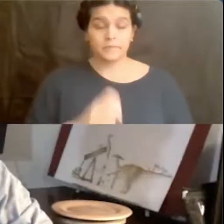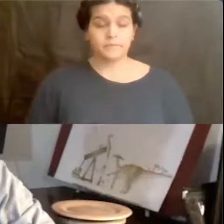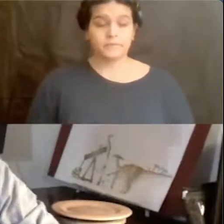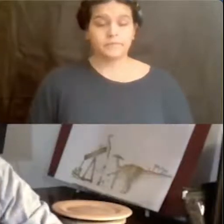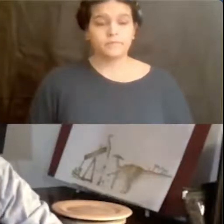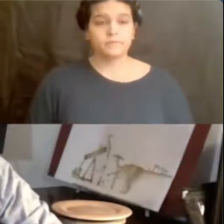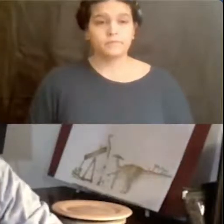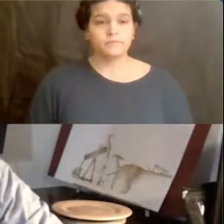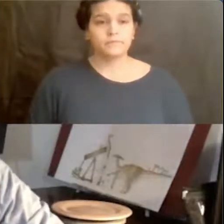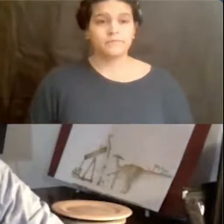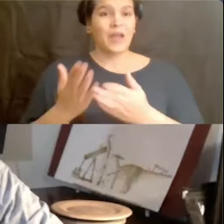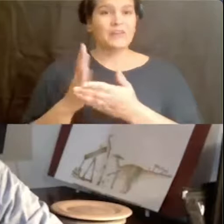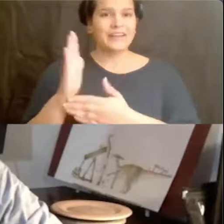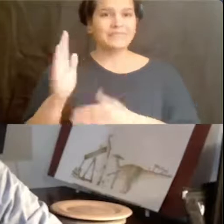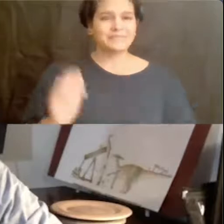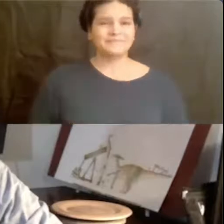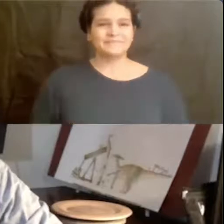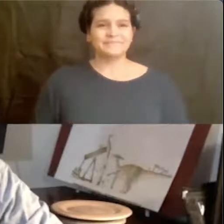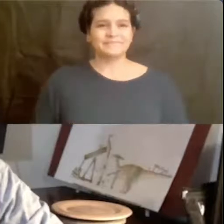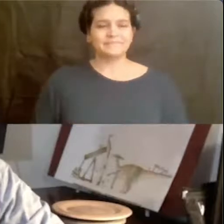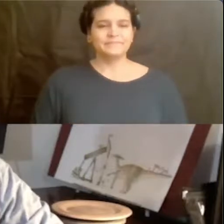All right.